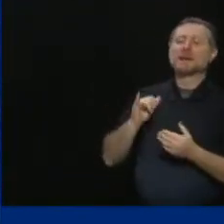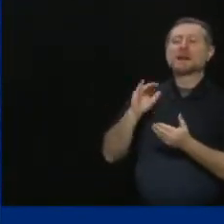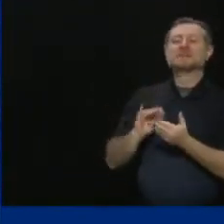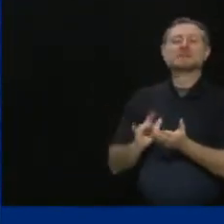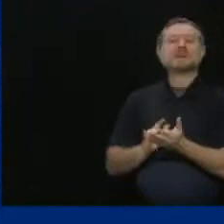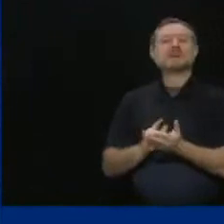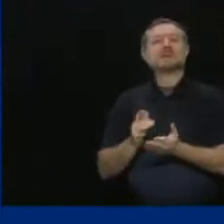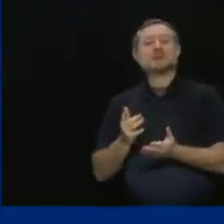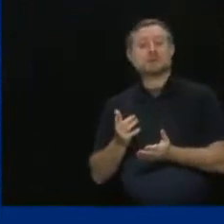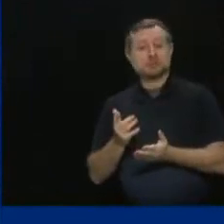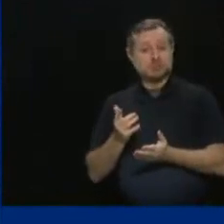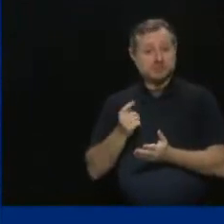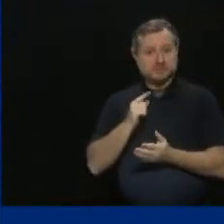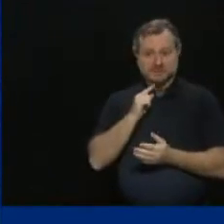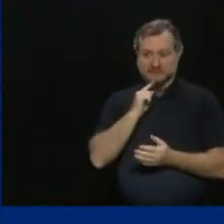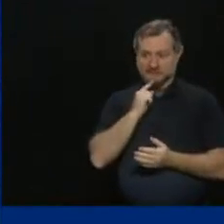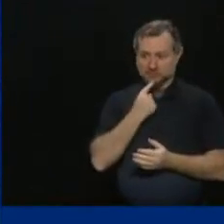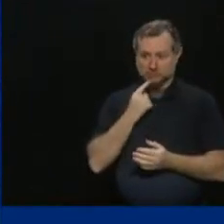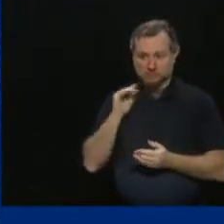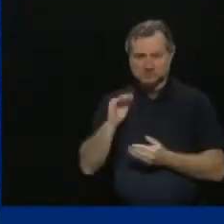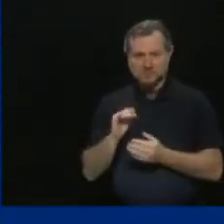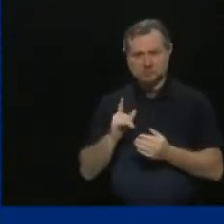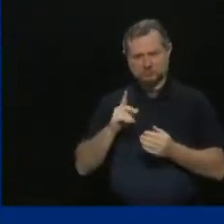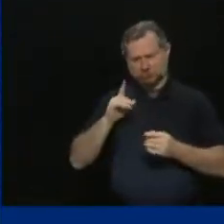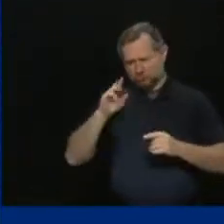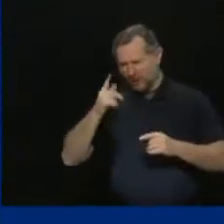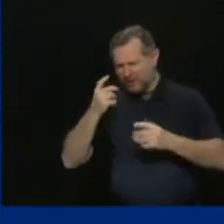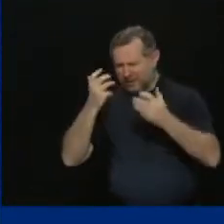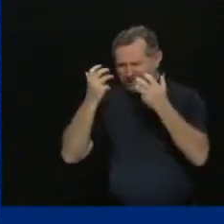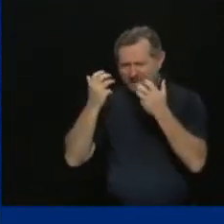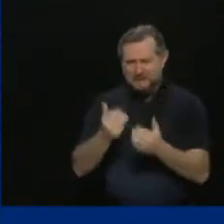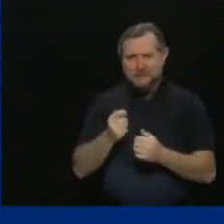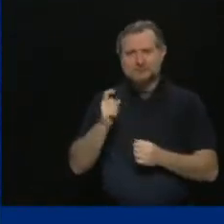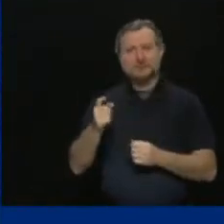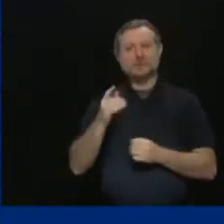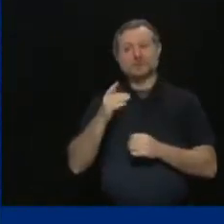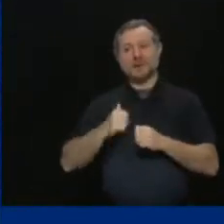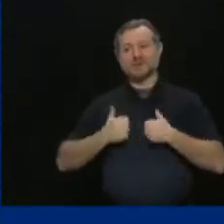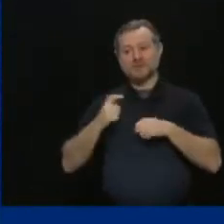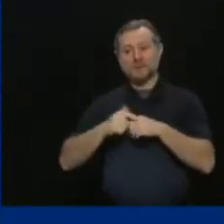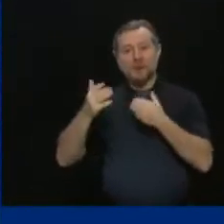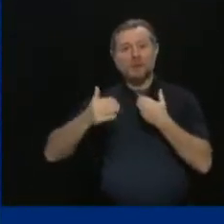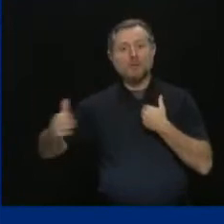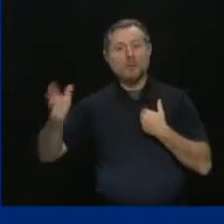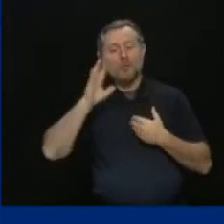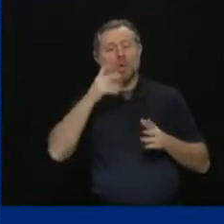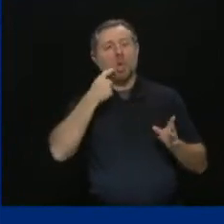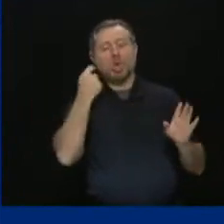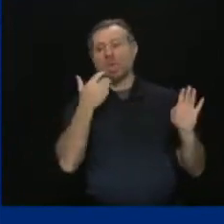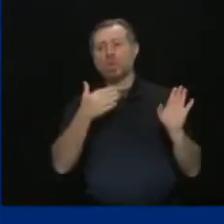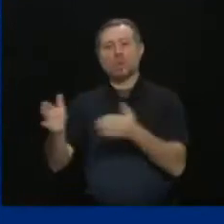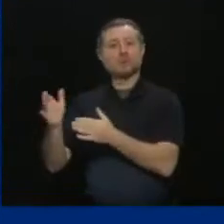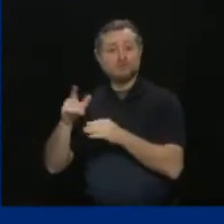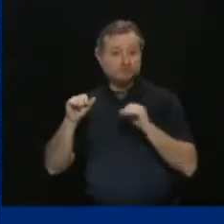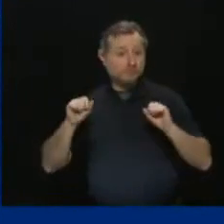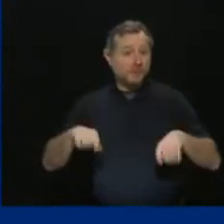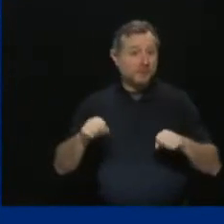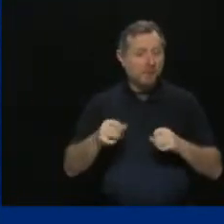surgery or a condition like my nephew had, versus a lifetime of addiction which could ensue and all